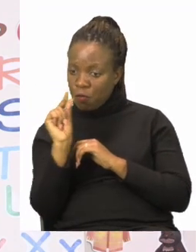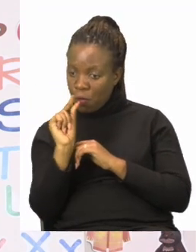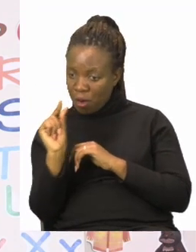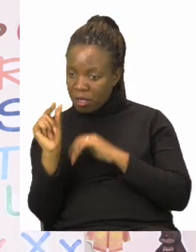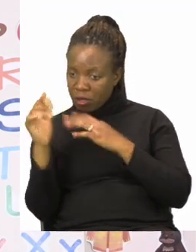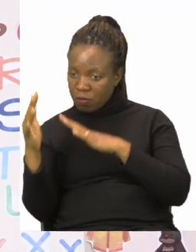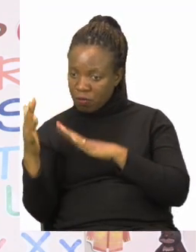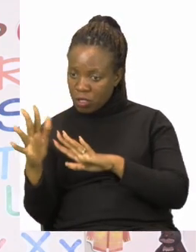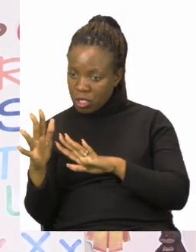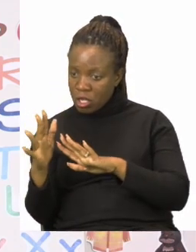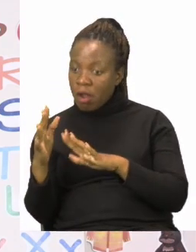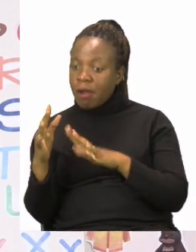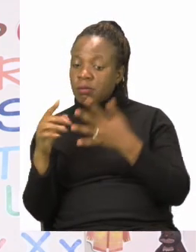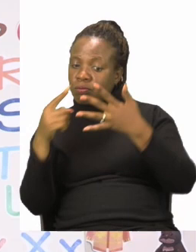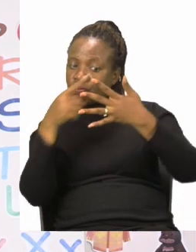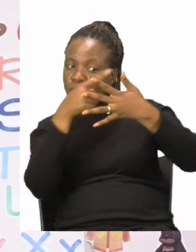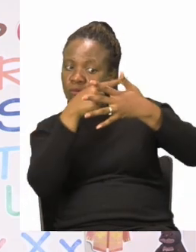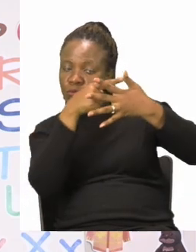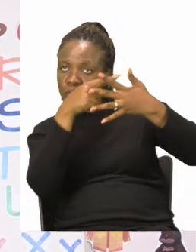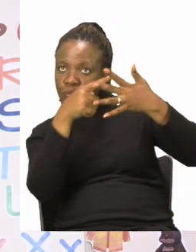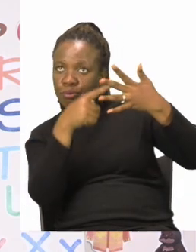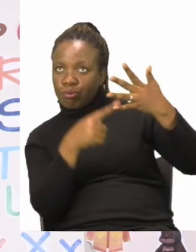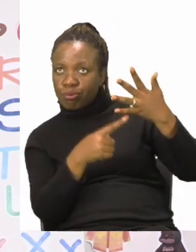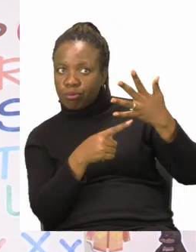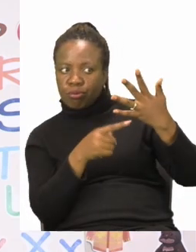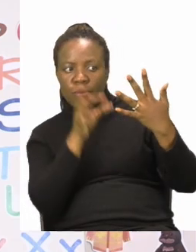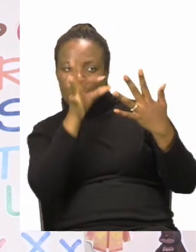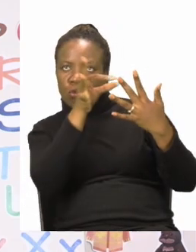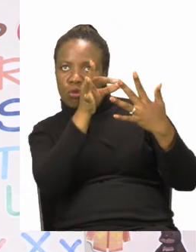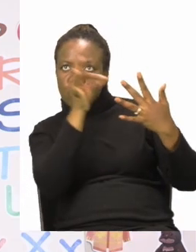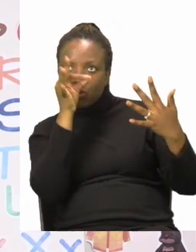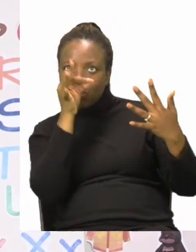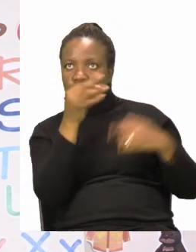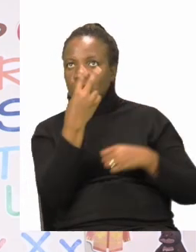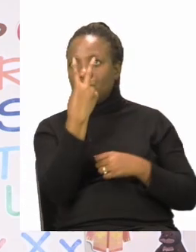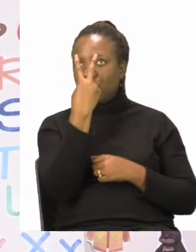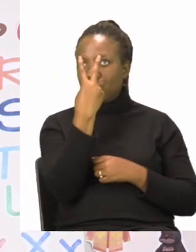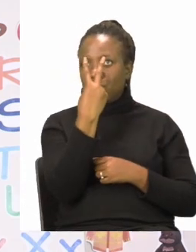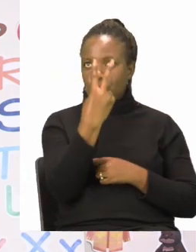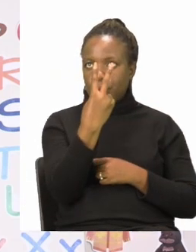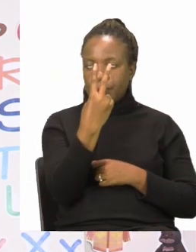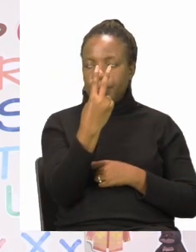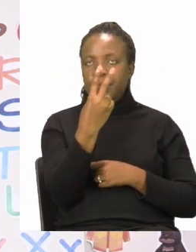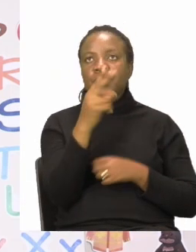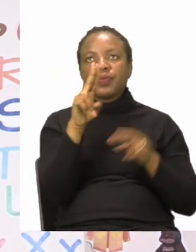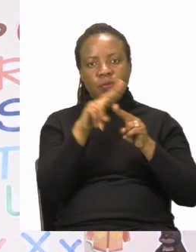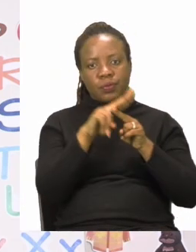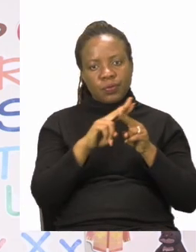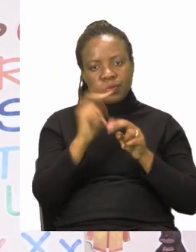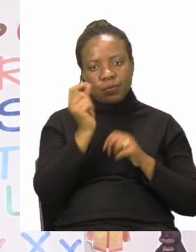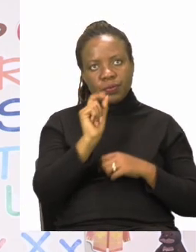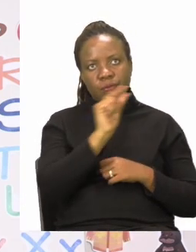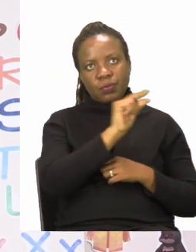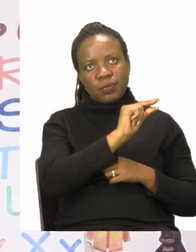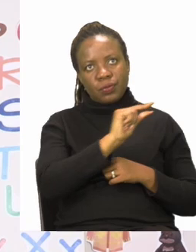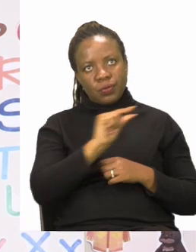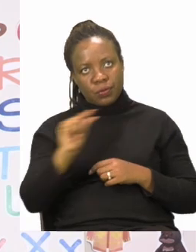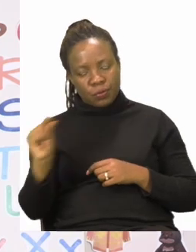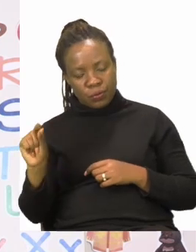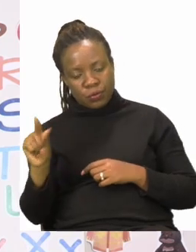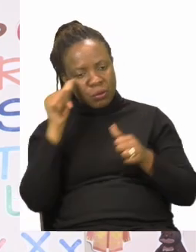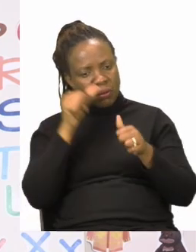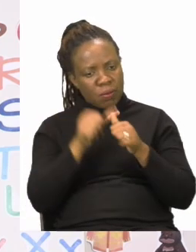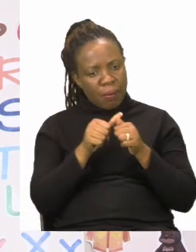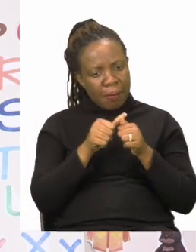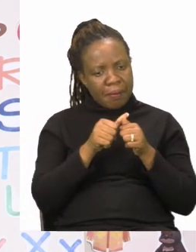little sentence with one of my words as well. Let's see. So remember, I said I found the